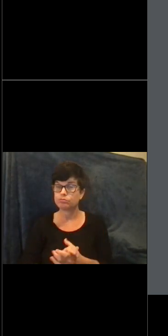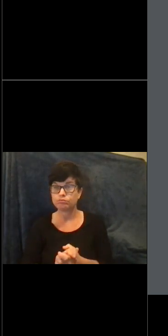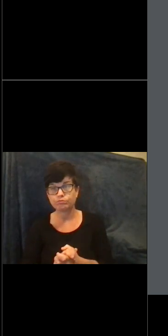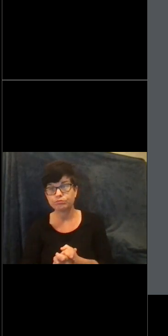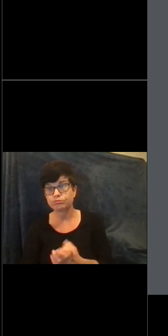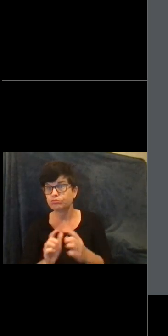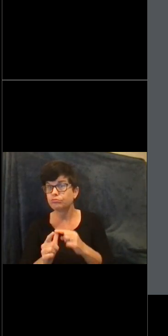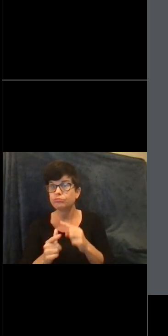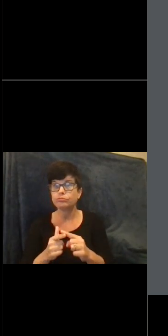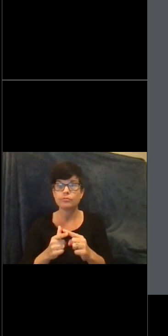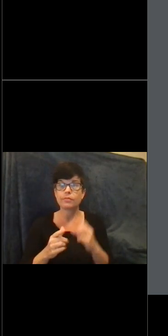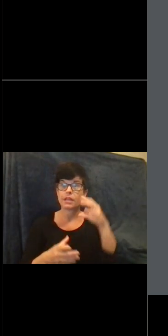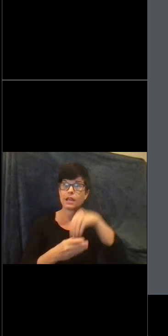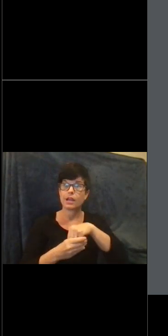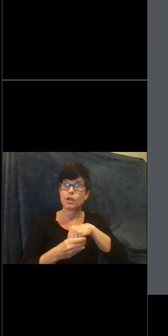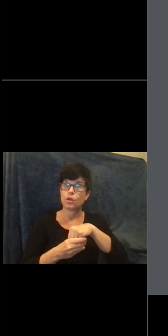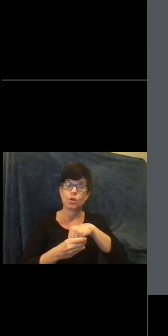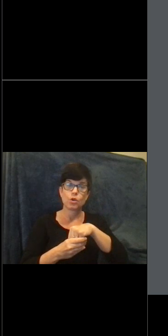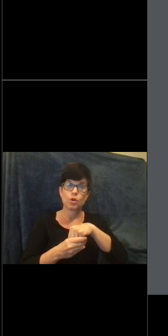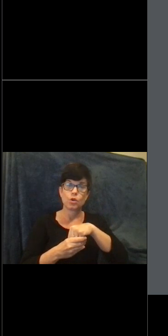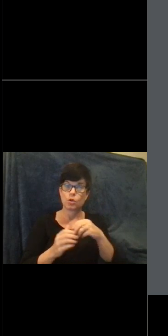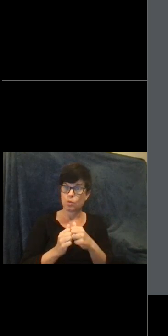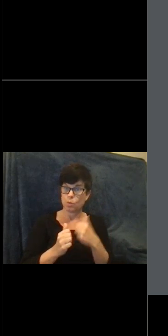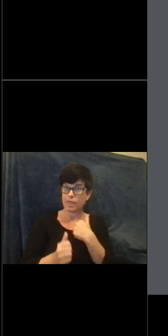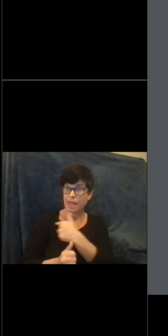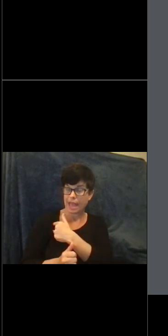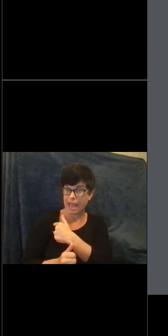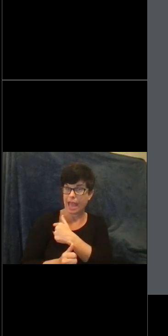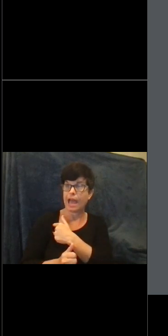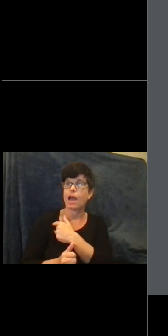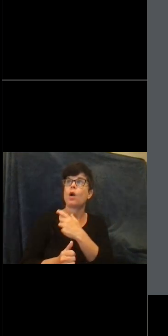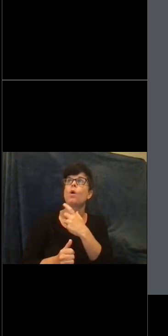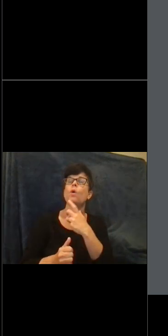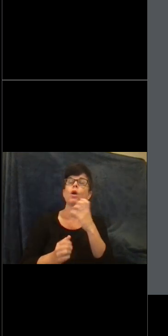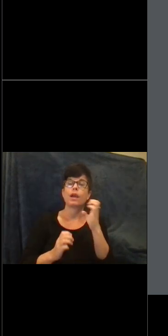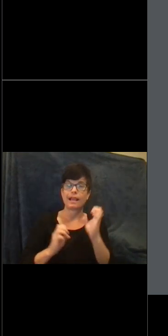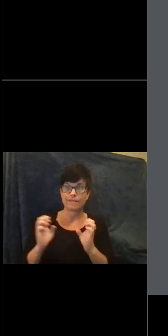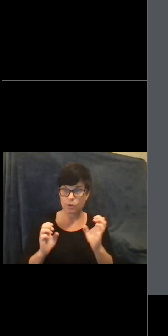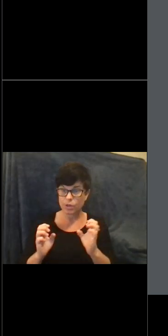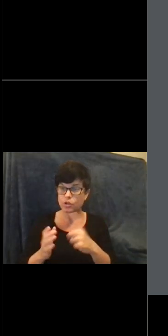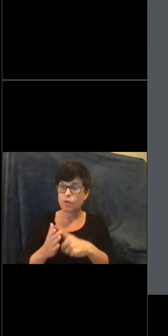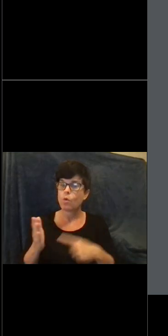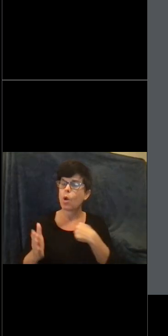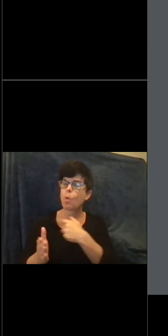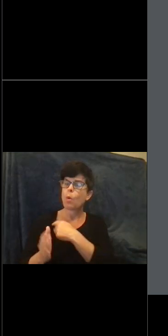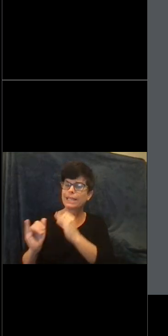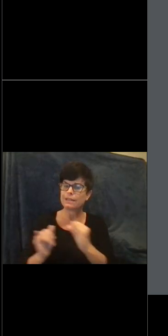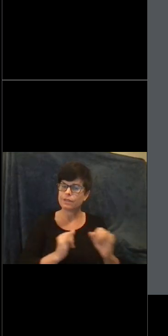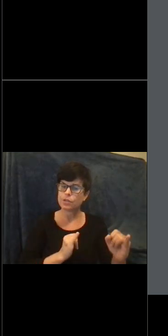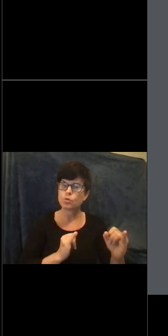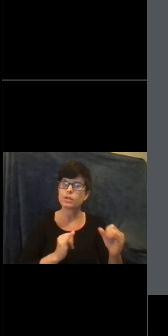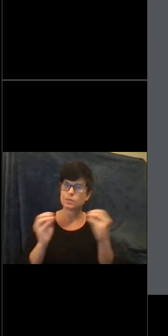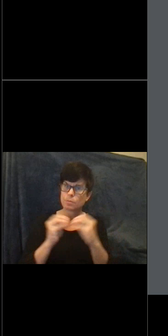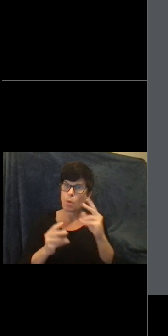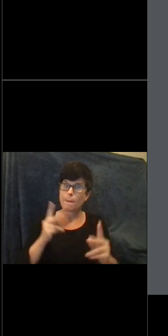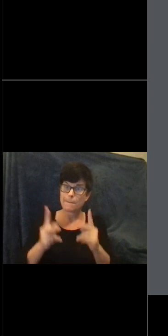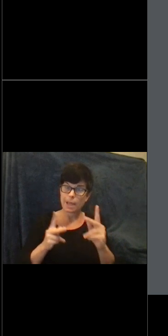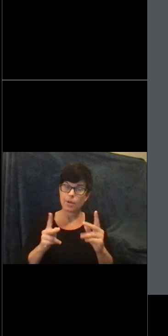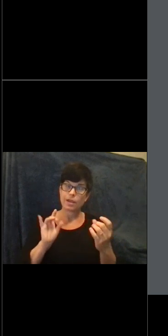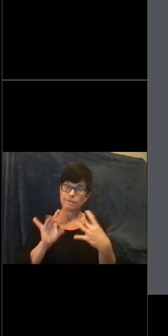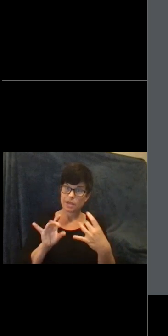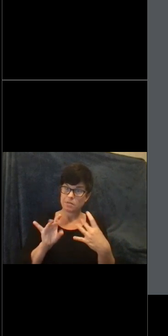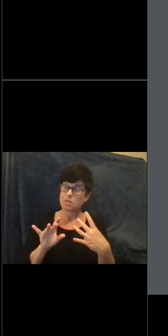and kind of include it in with our evaluation on what we individually want to. It's just, so it's we more can, people. We can have it for the